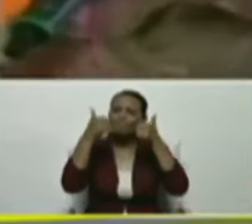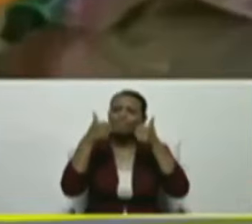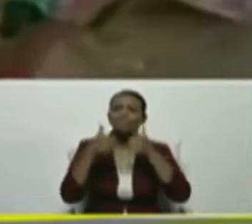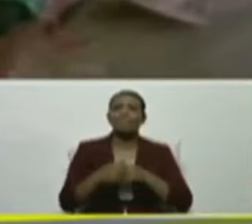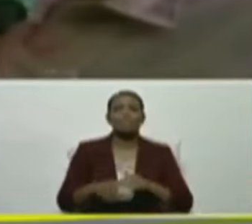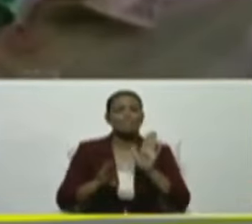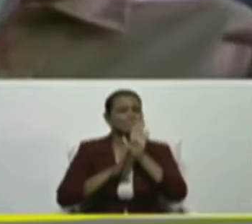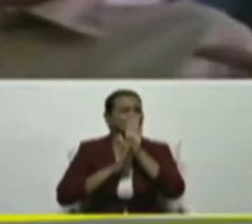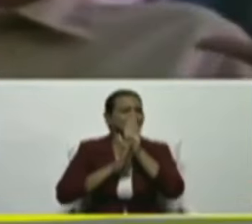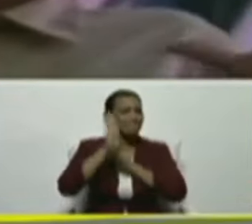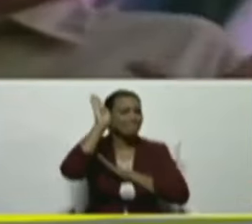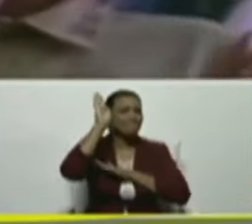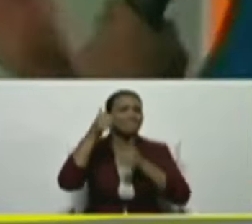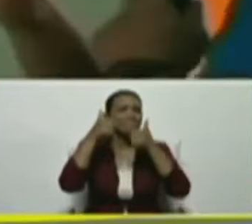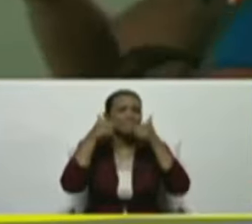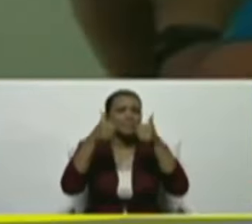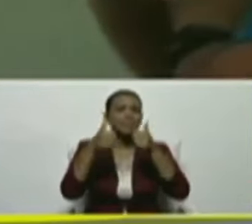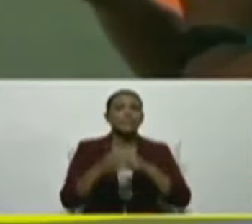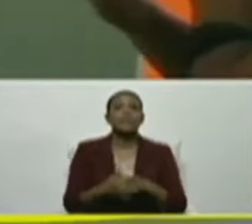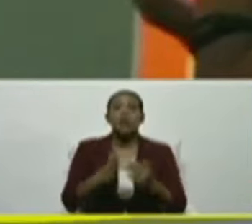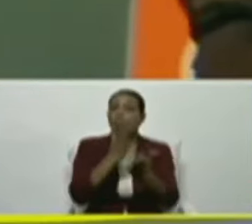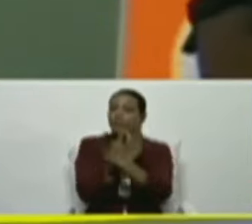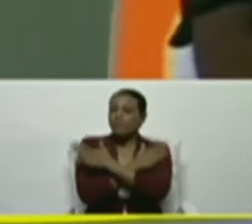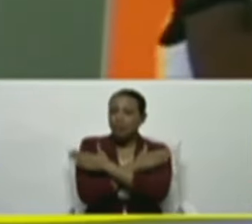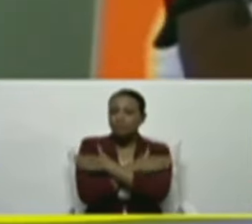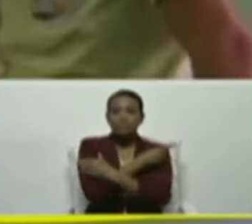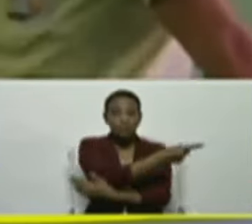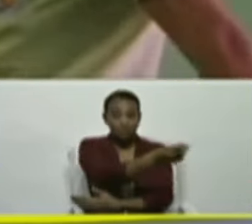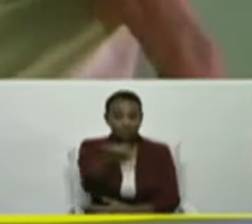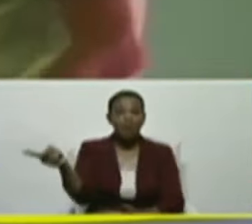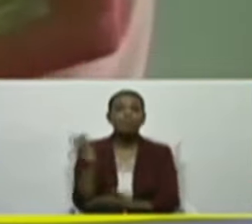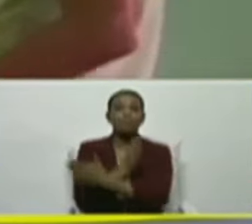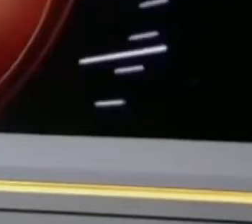boys. And I congratulate you. I congratulate you.